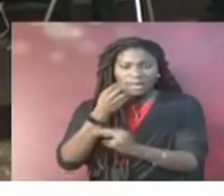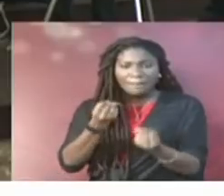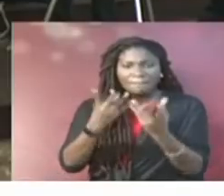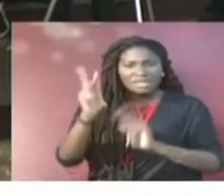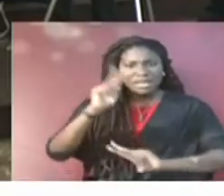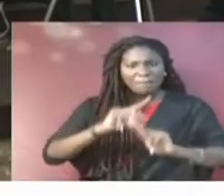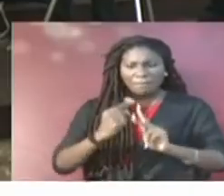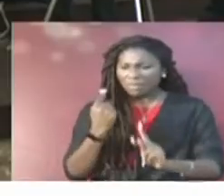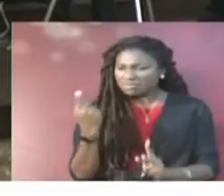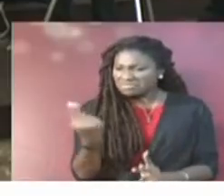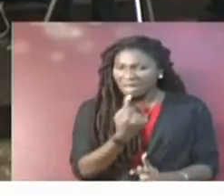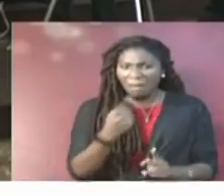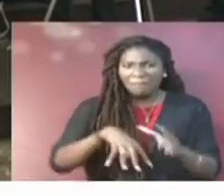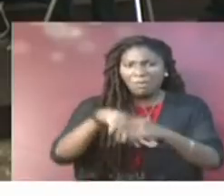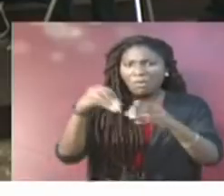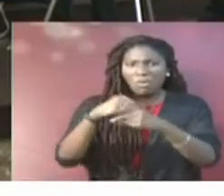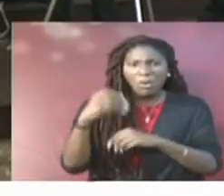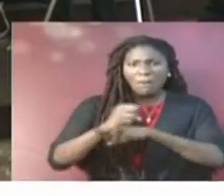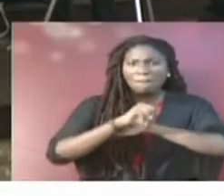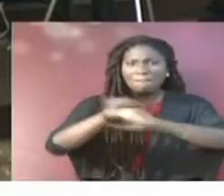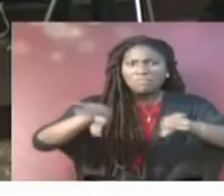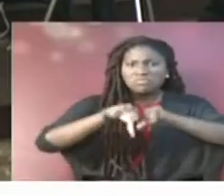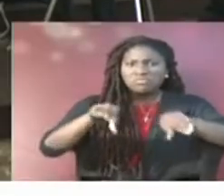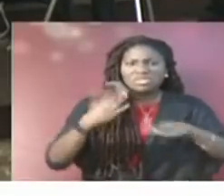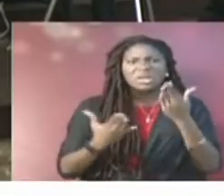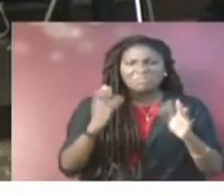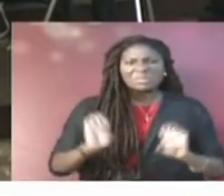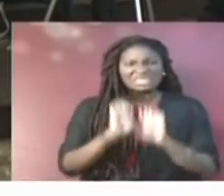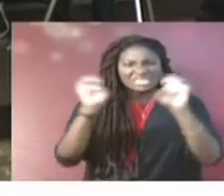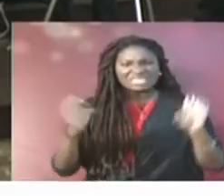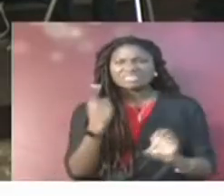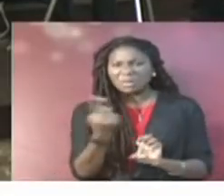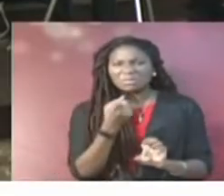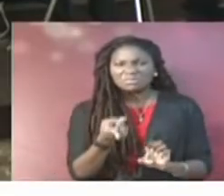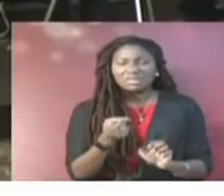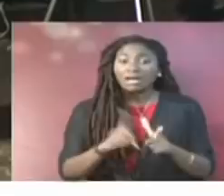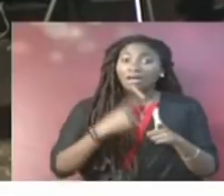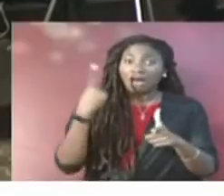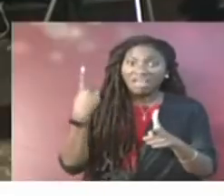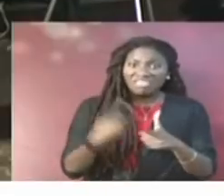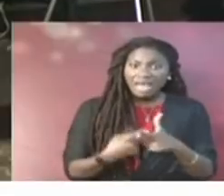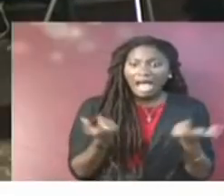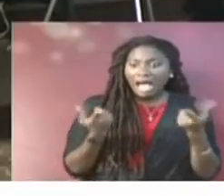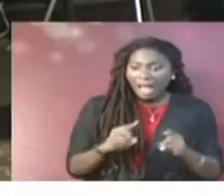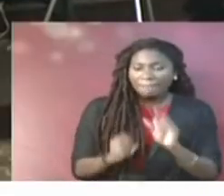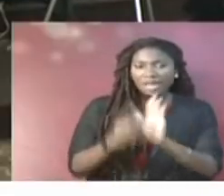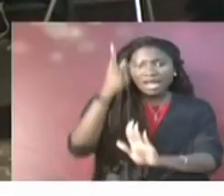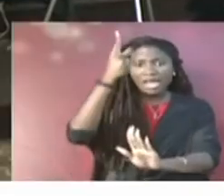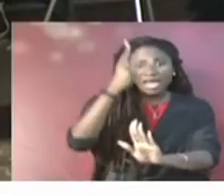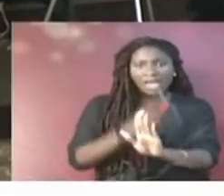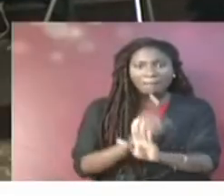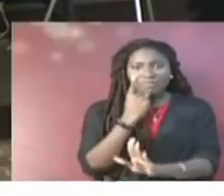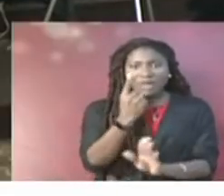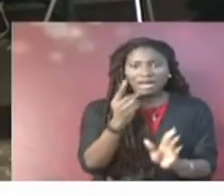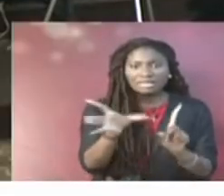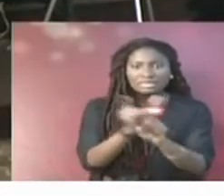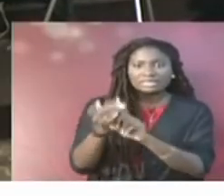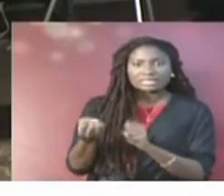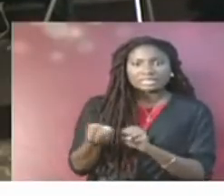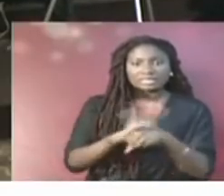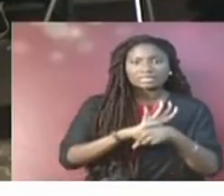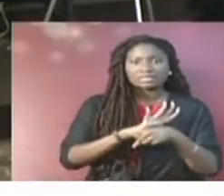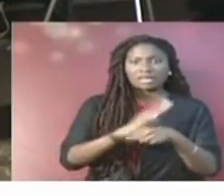you all have been saying is that in addition to having more cases, it appears that the disease is more severe, more people are ending